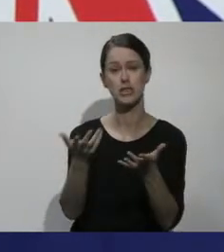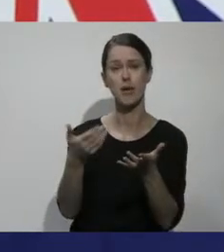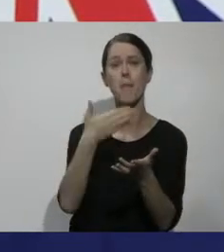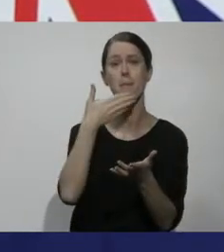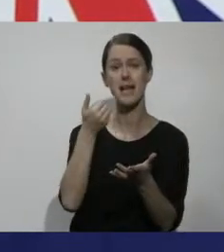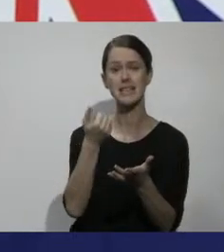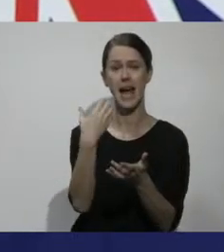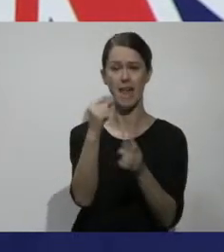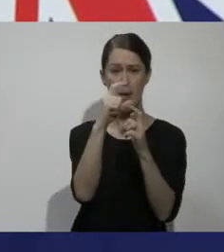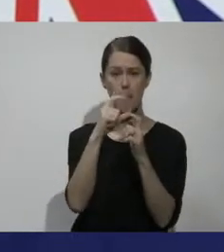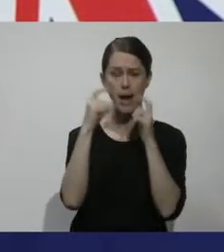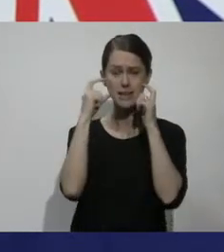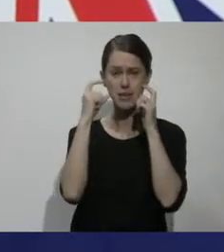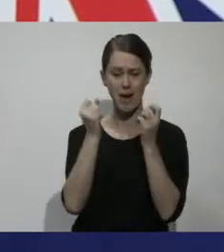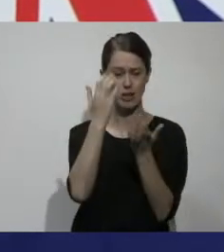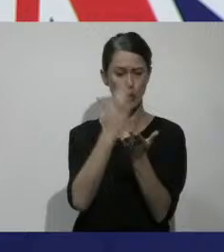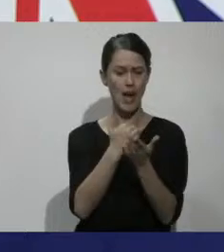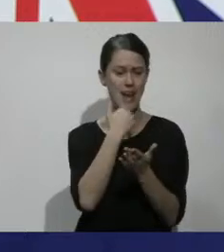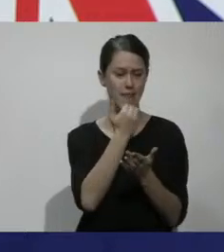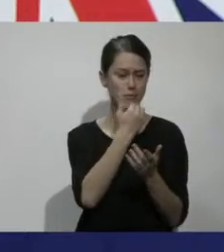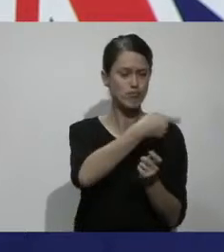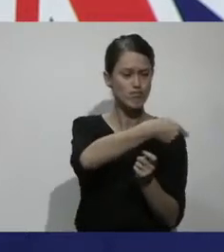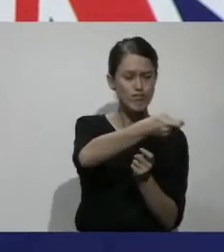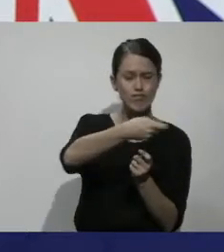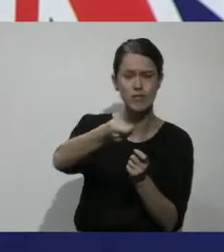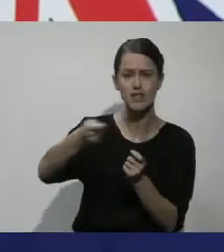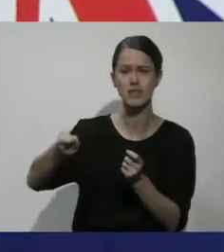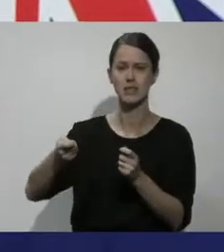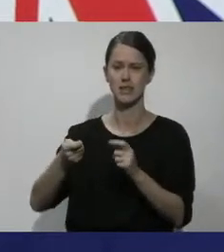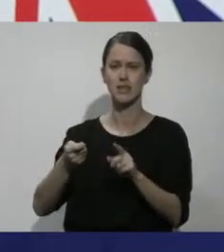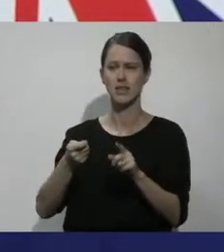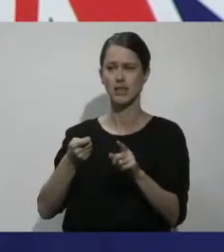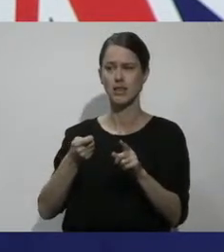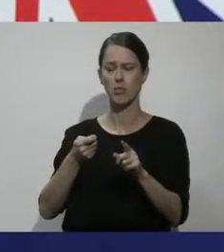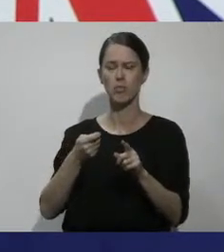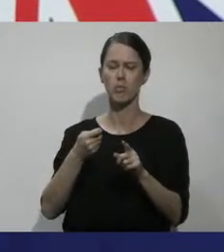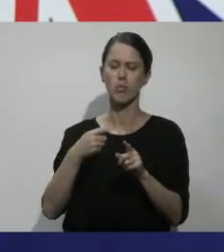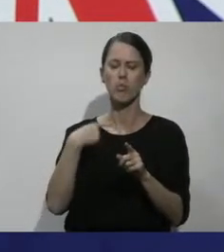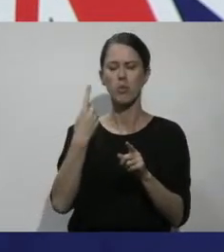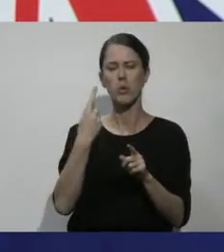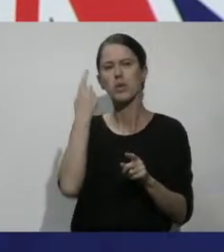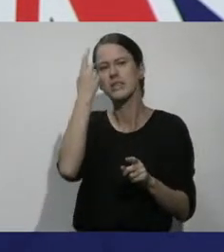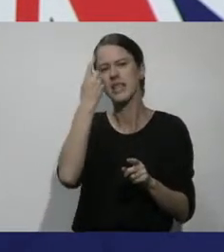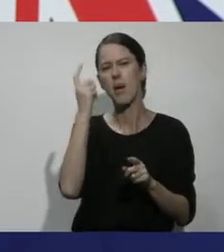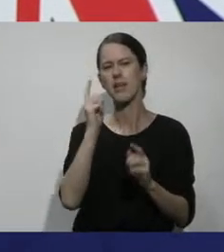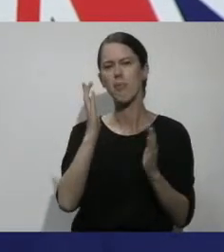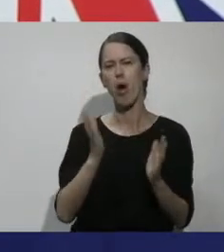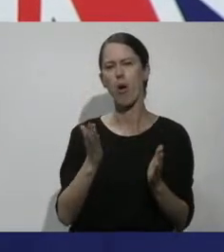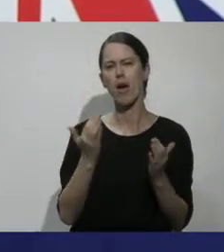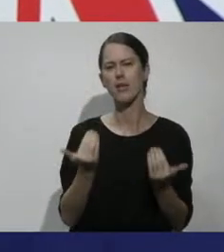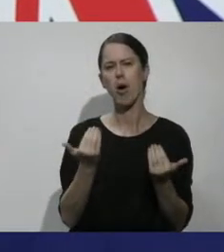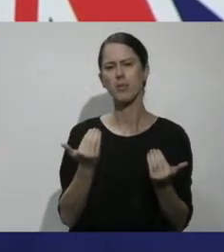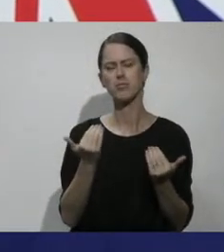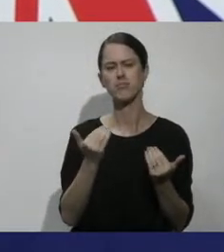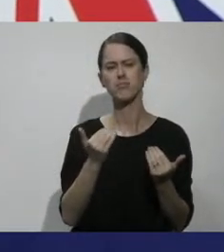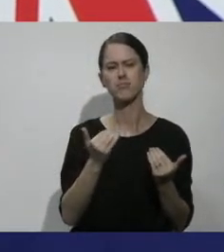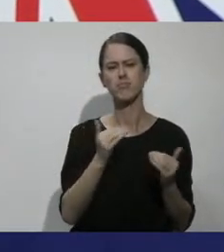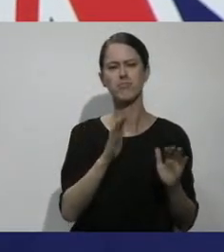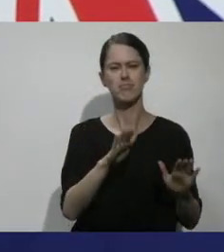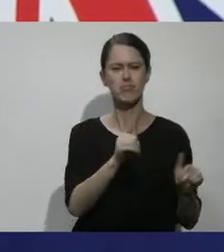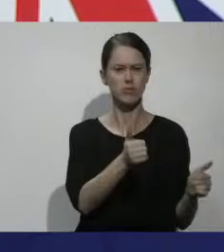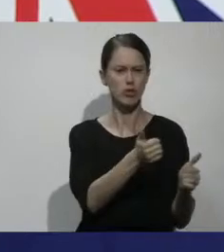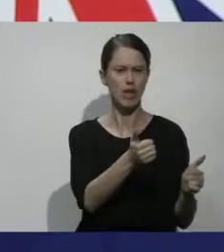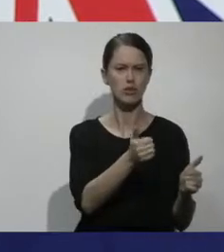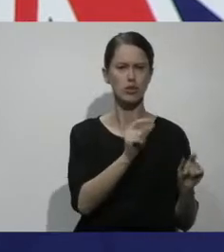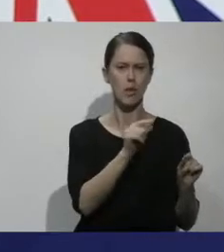use, make sure there's provision for their use, and we'll keep that under advisement. But at this stage, people were satisfied with that decision. Did you decide